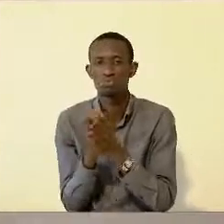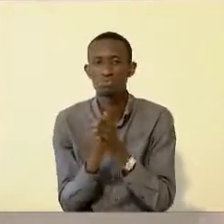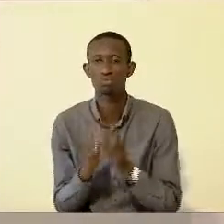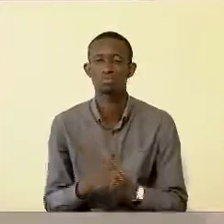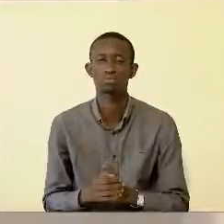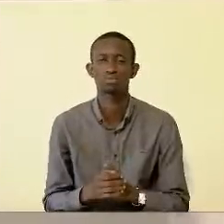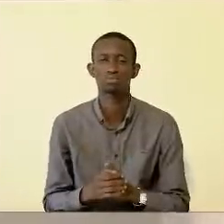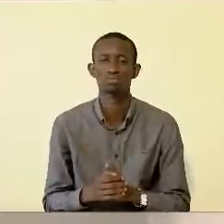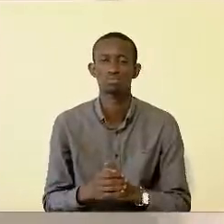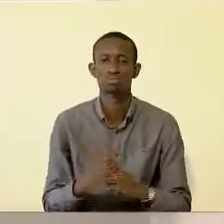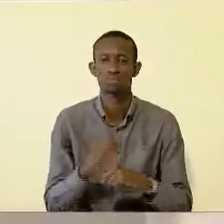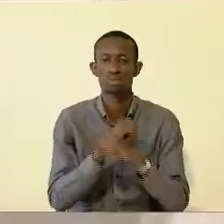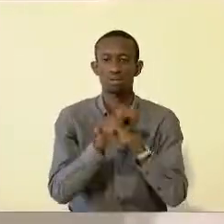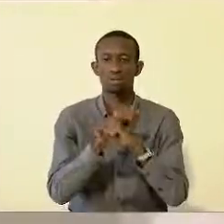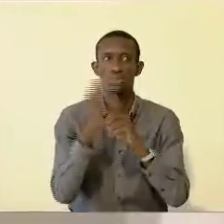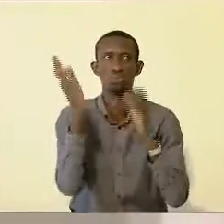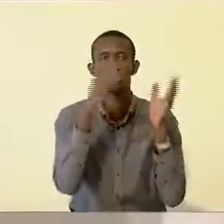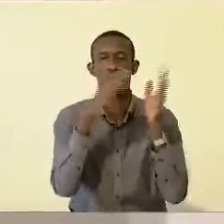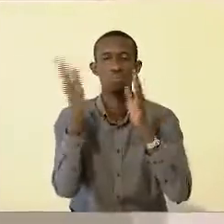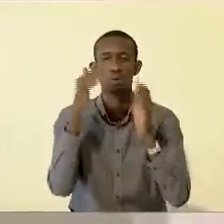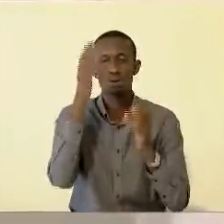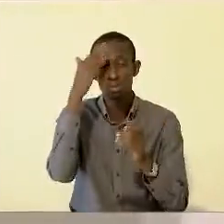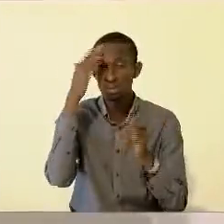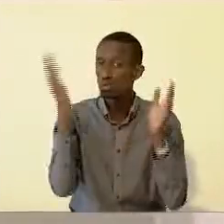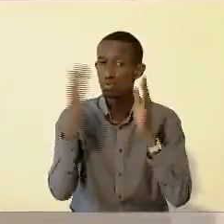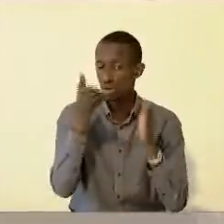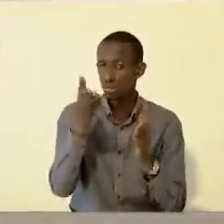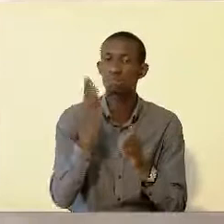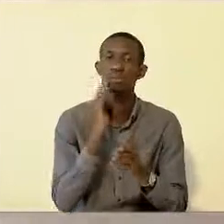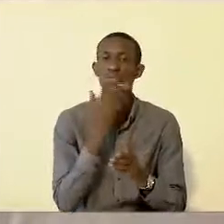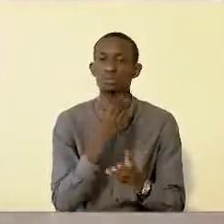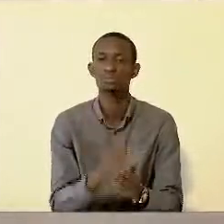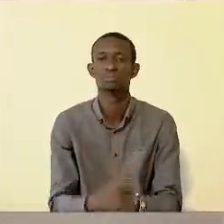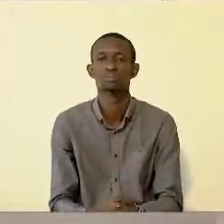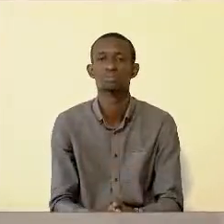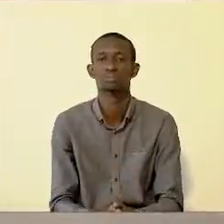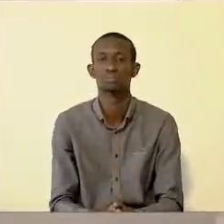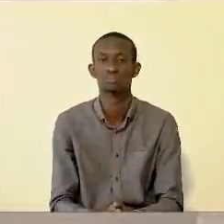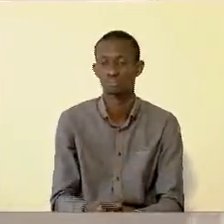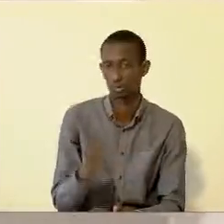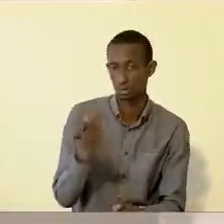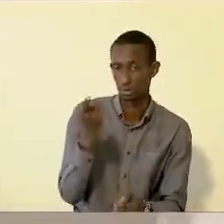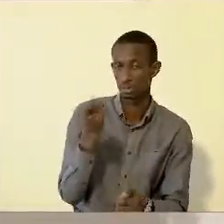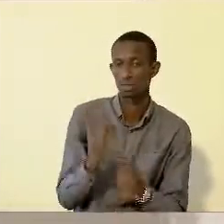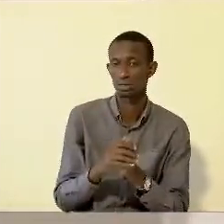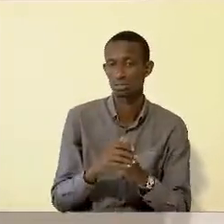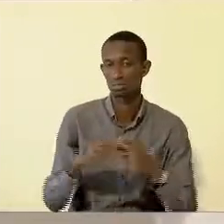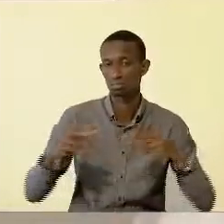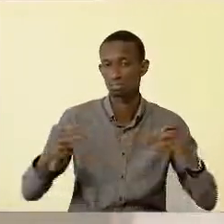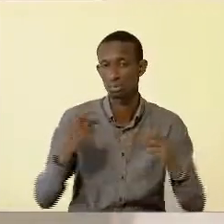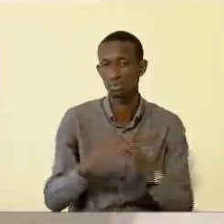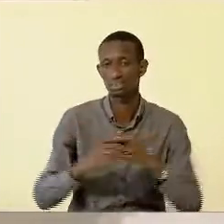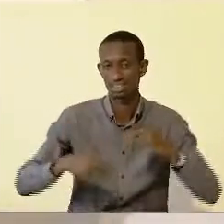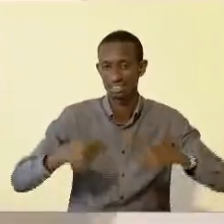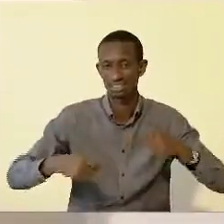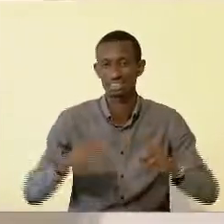with air. You know, air contains water, and these elements are very reactive, as we will see in